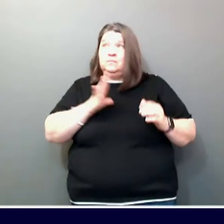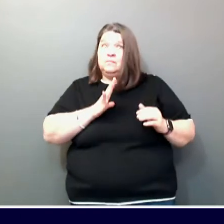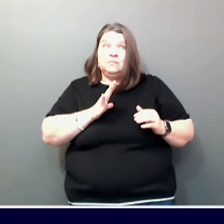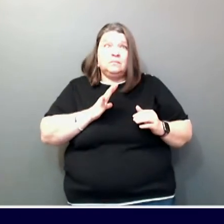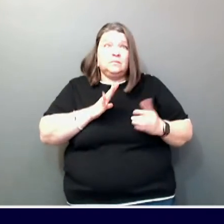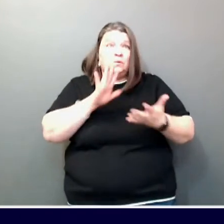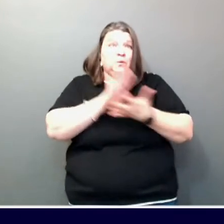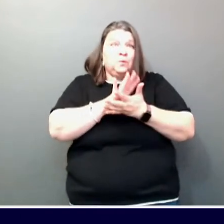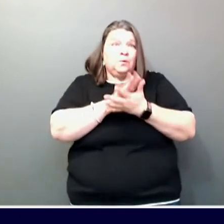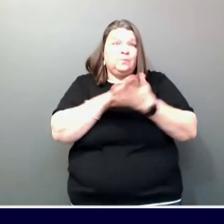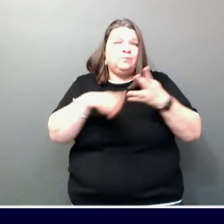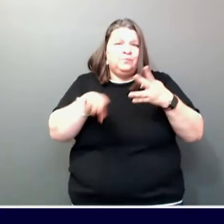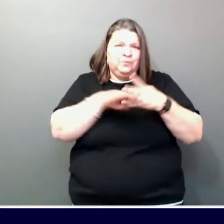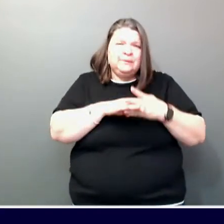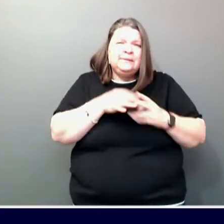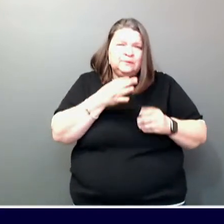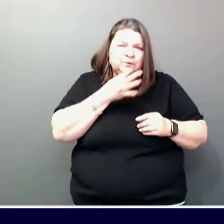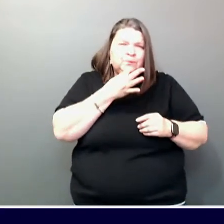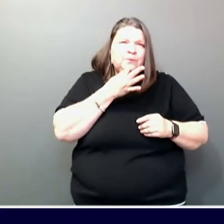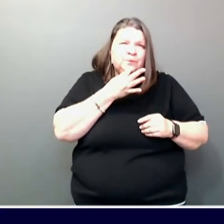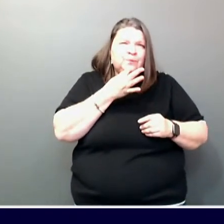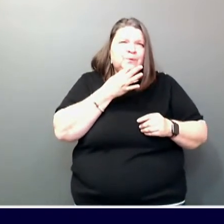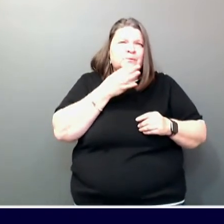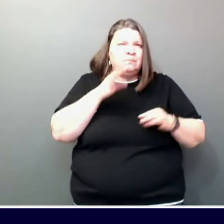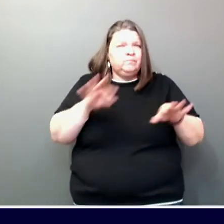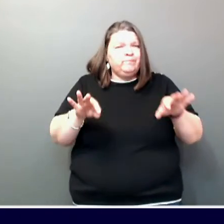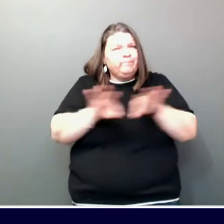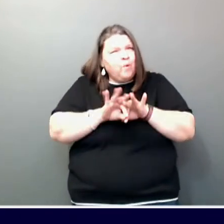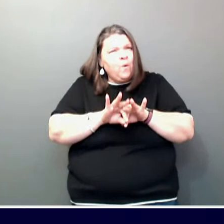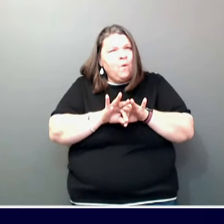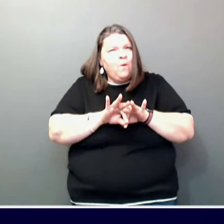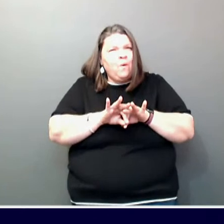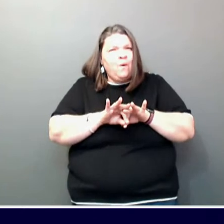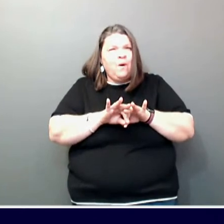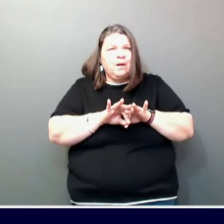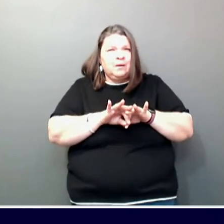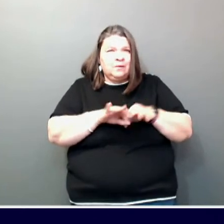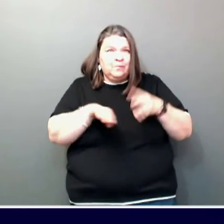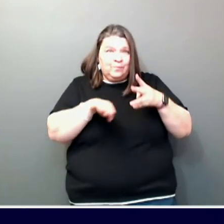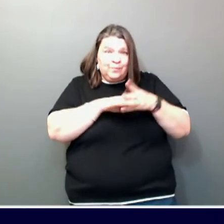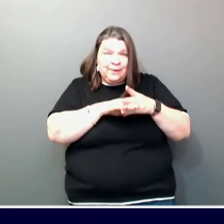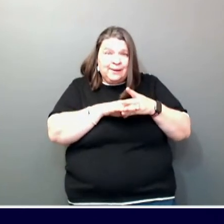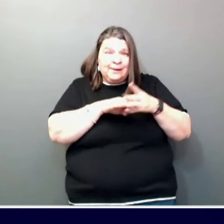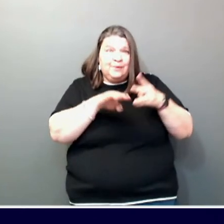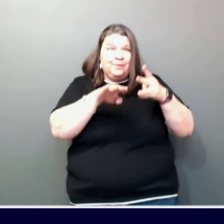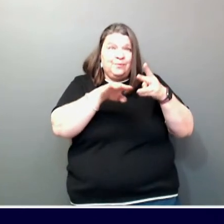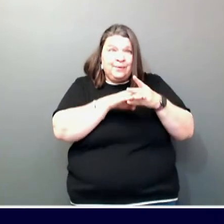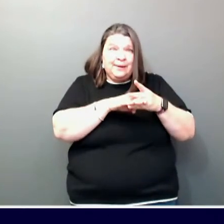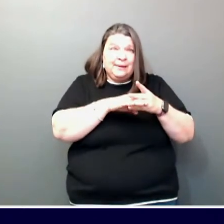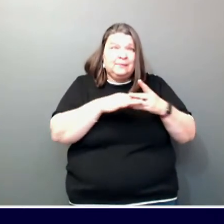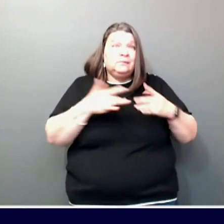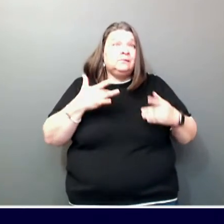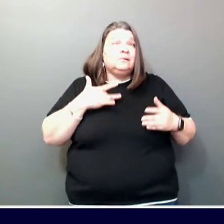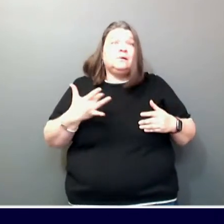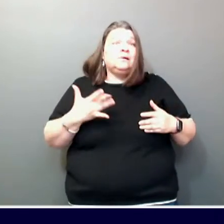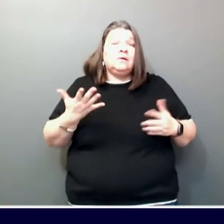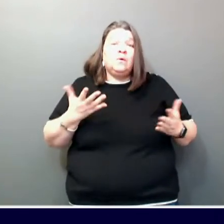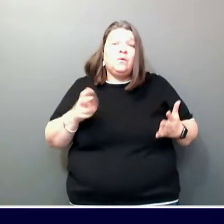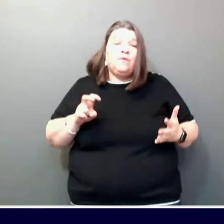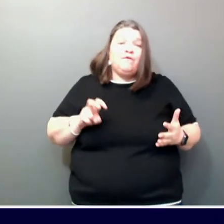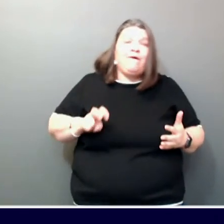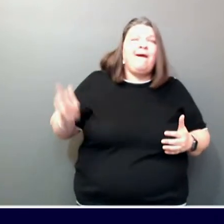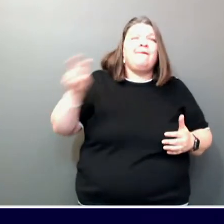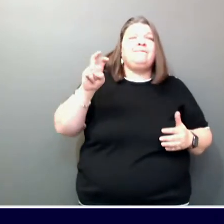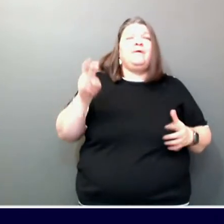up, we do know that, again, if past is prologue, people are traveling, people might be gathering more, and there's an